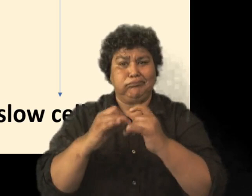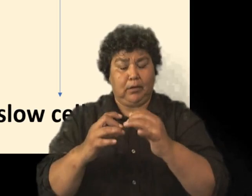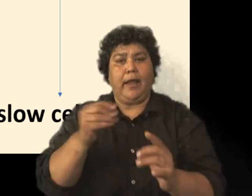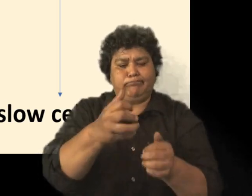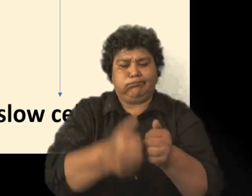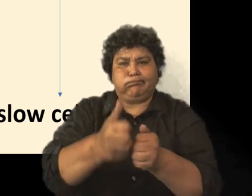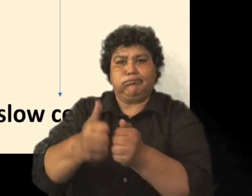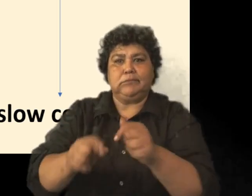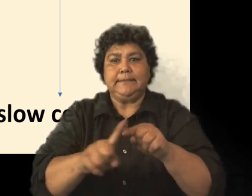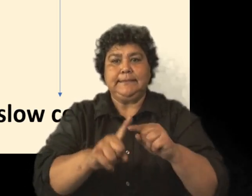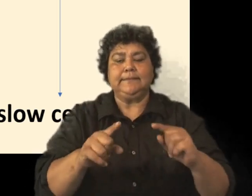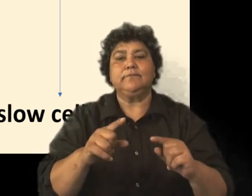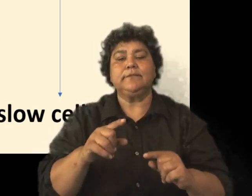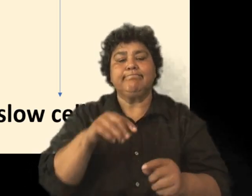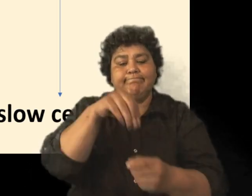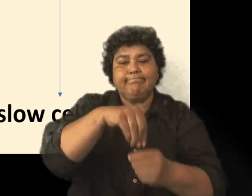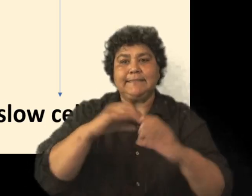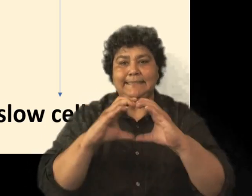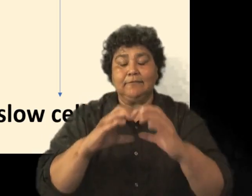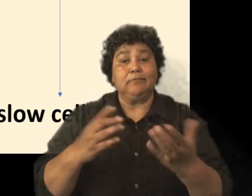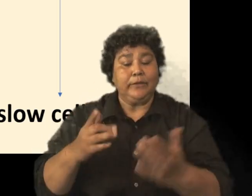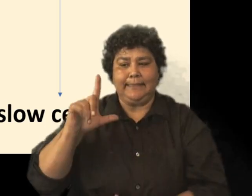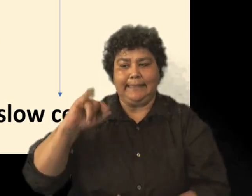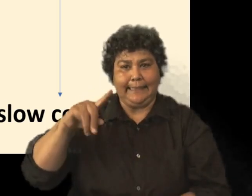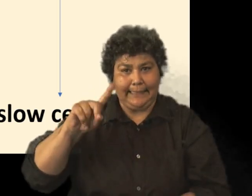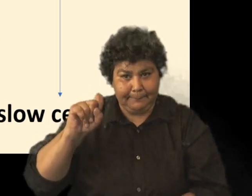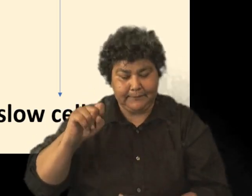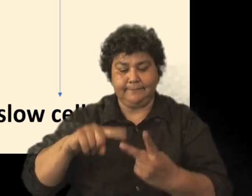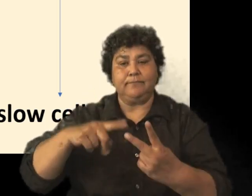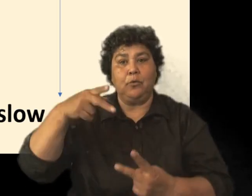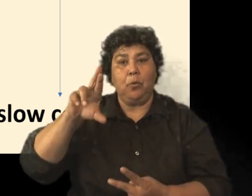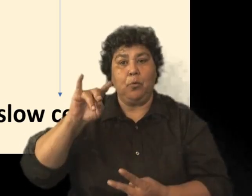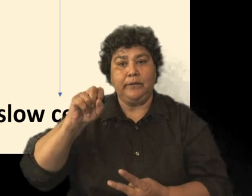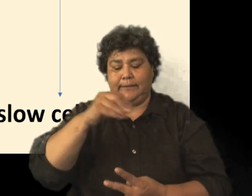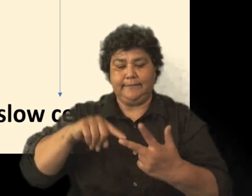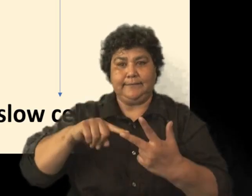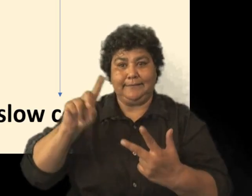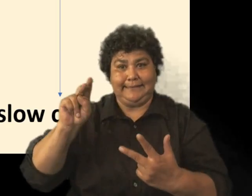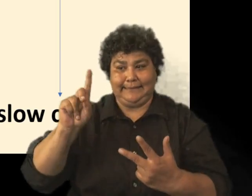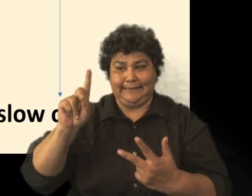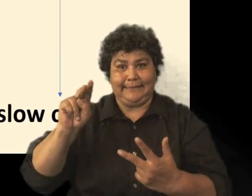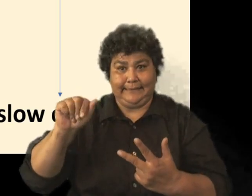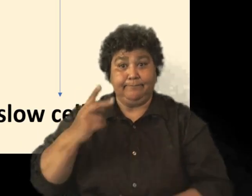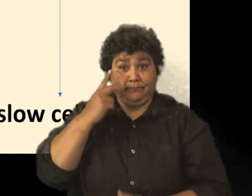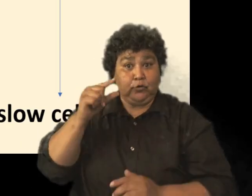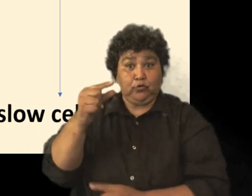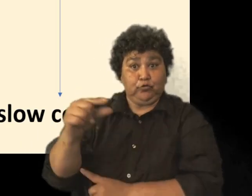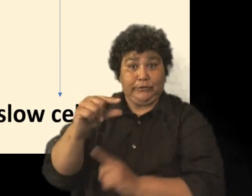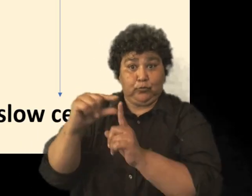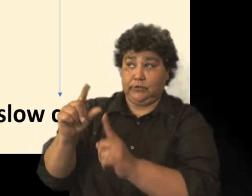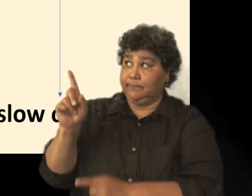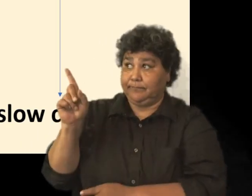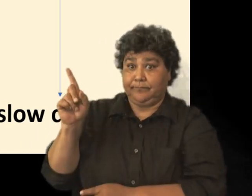cell, lipids, proteins, and DNA. In this schematic, the green